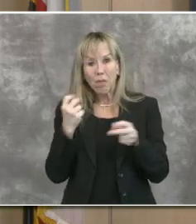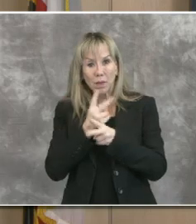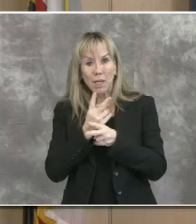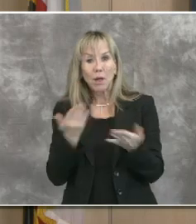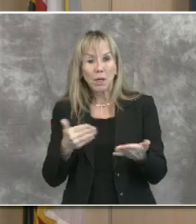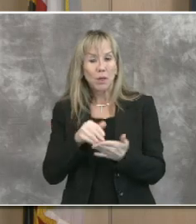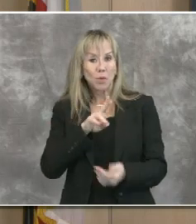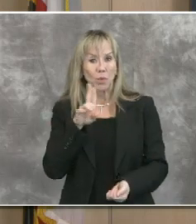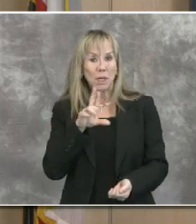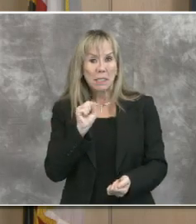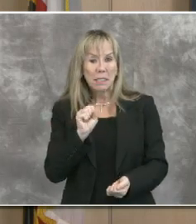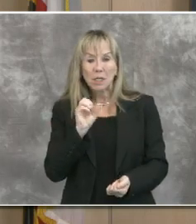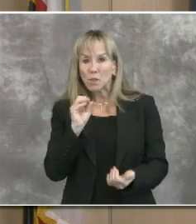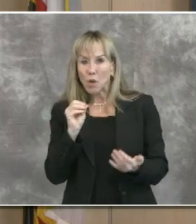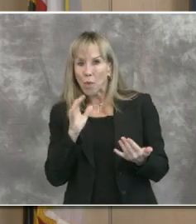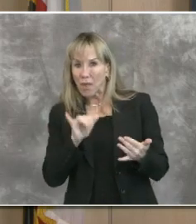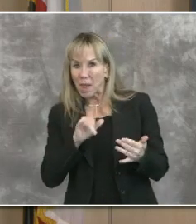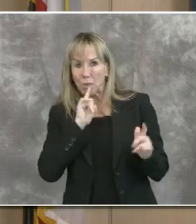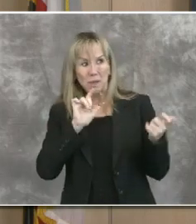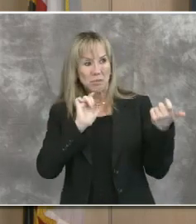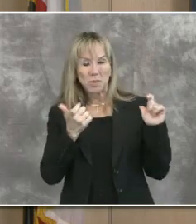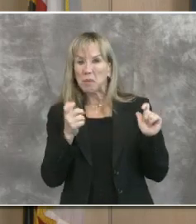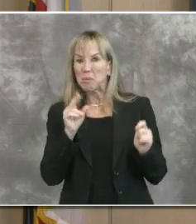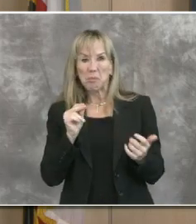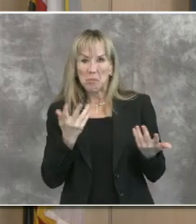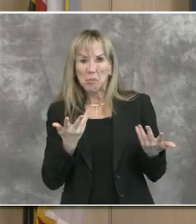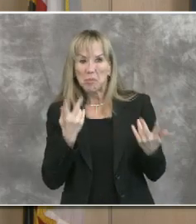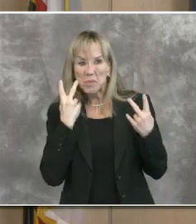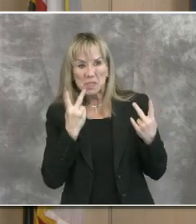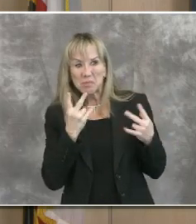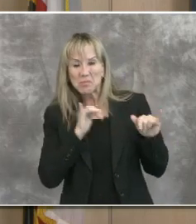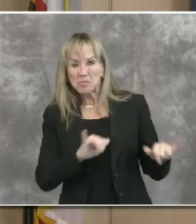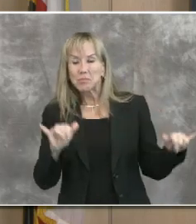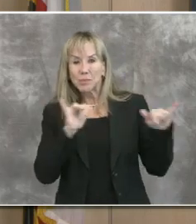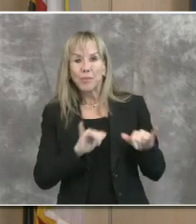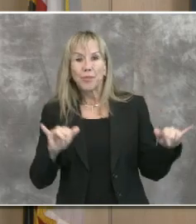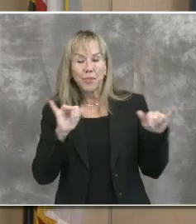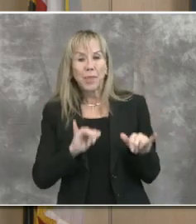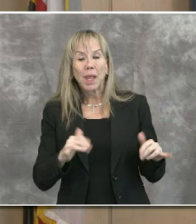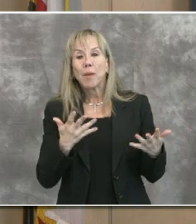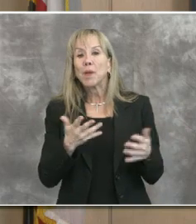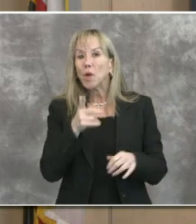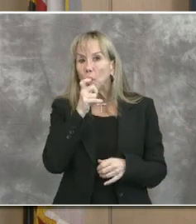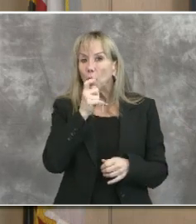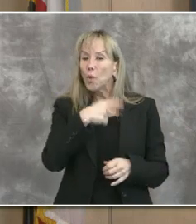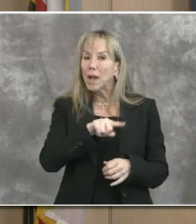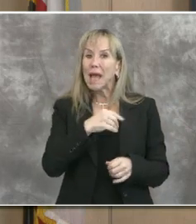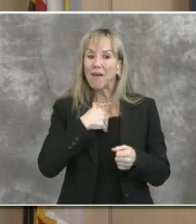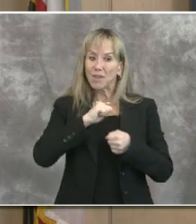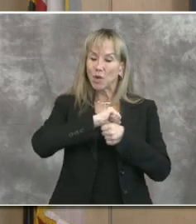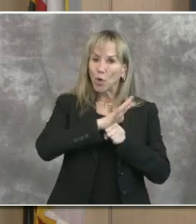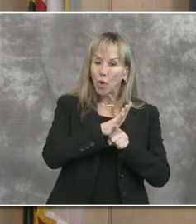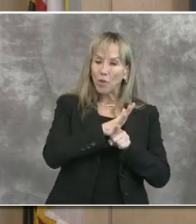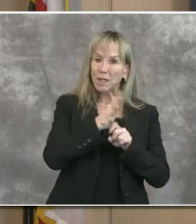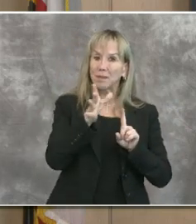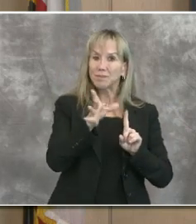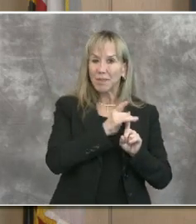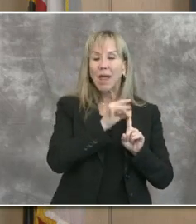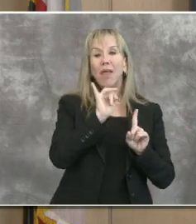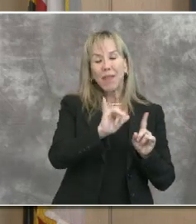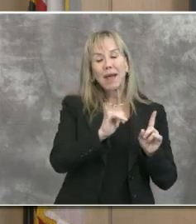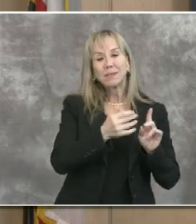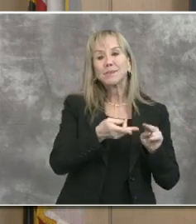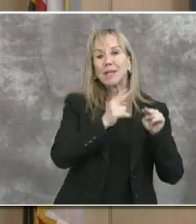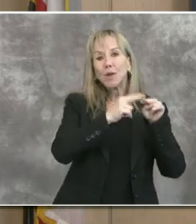the dynamic is really not unusual. It's that the number of individuals who have COVID are just increasing